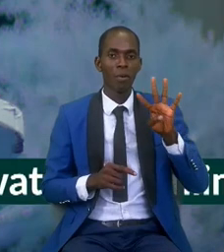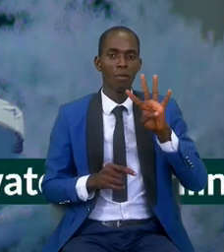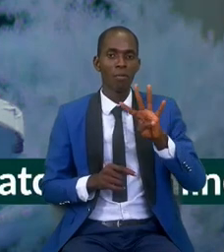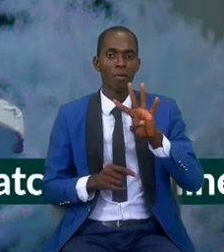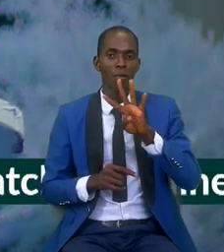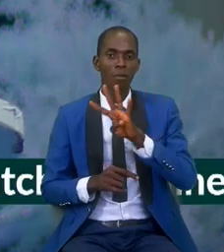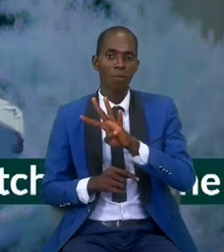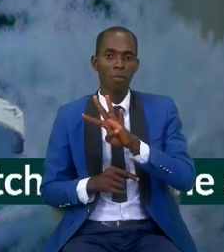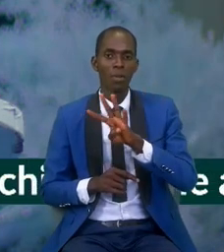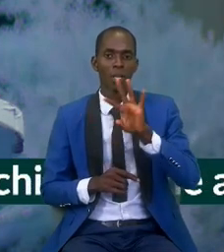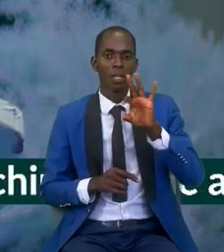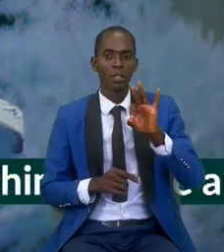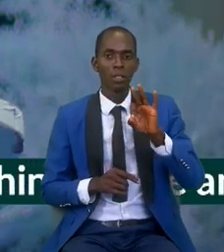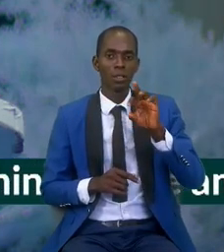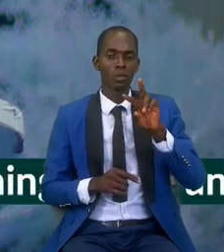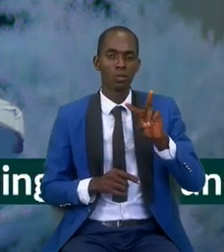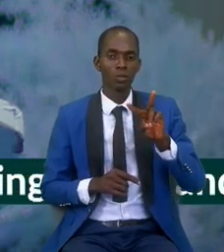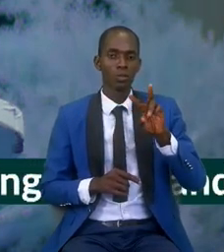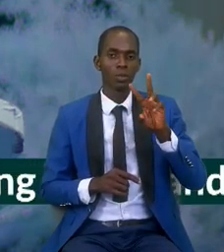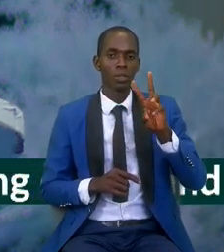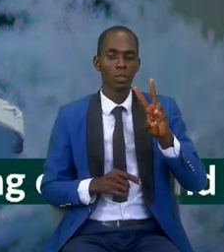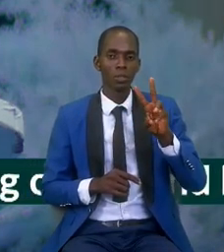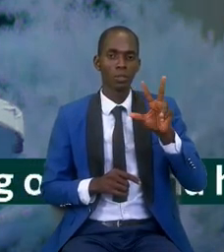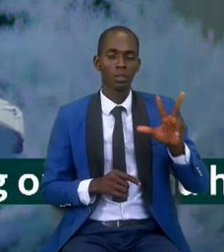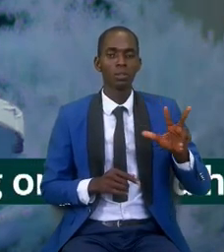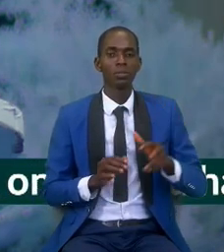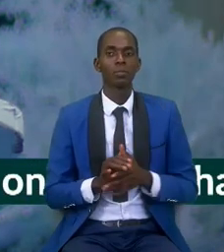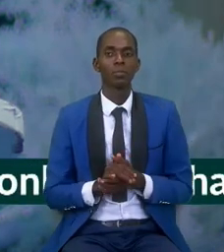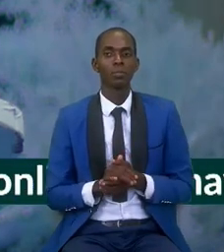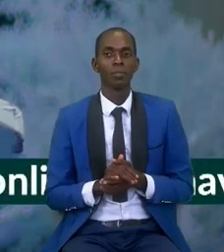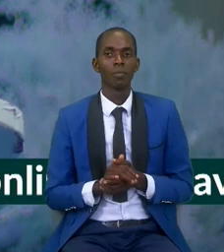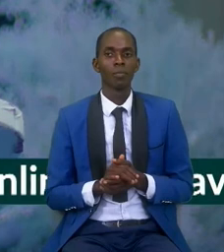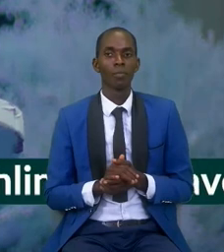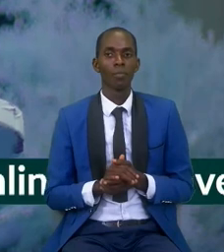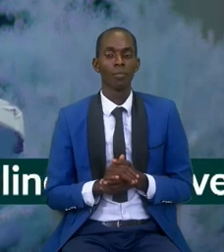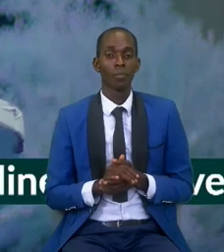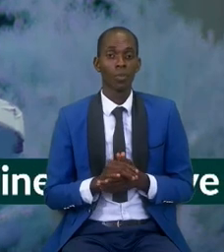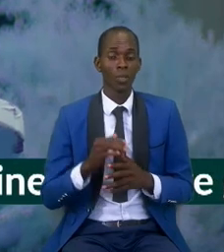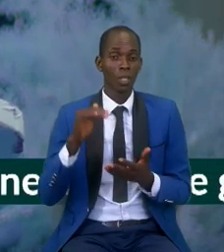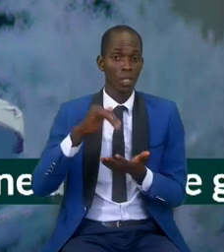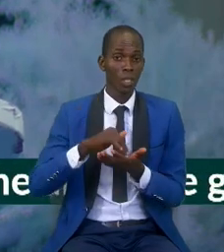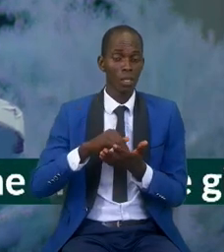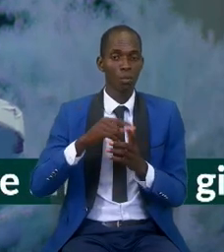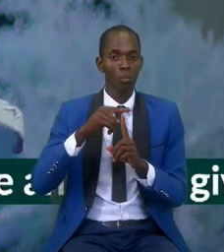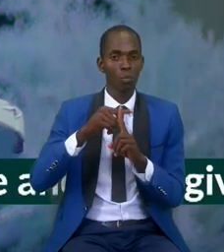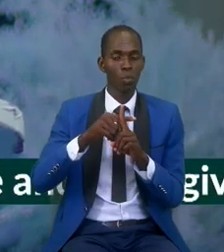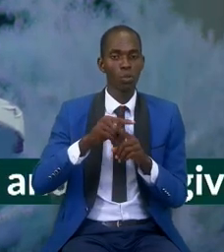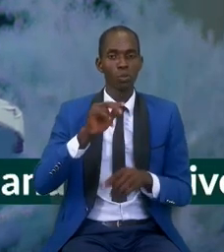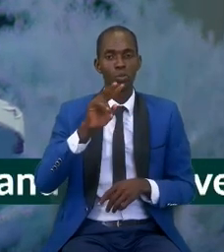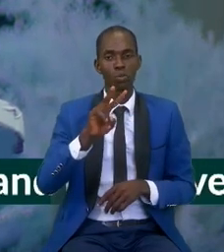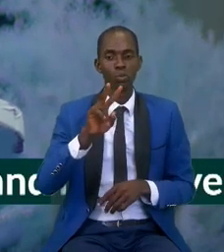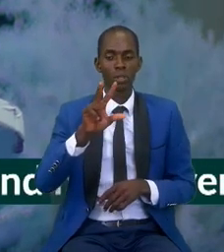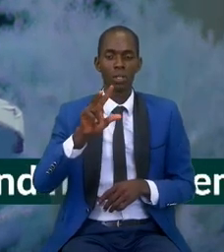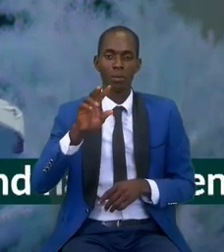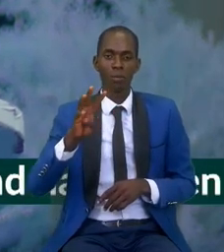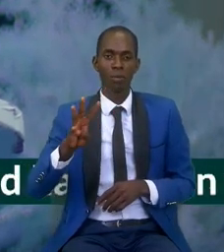three plus two three four 915 -44